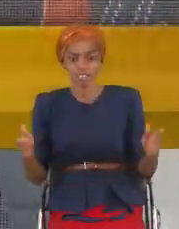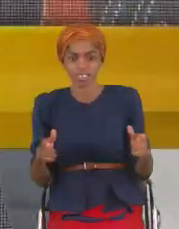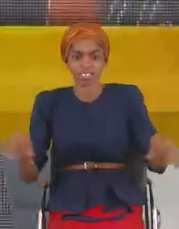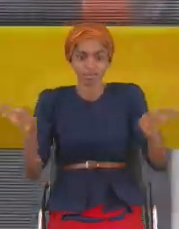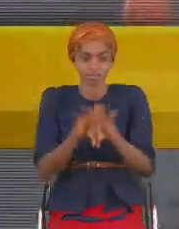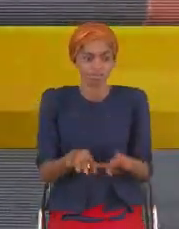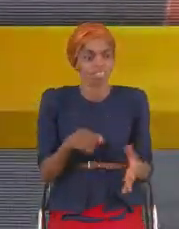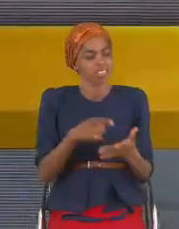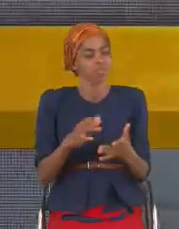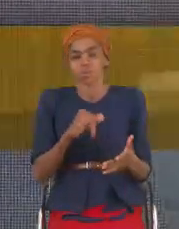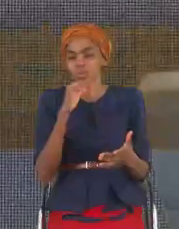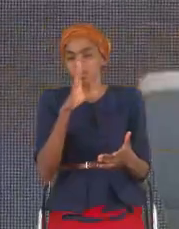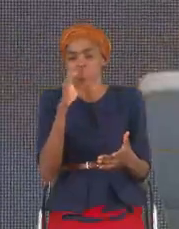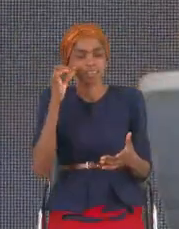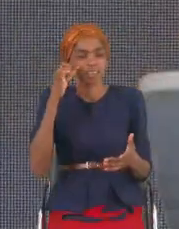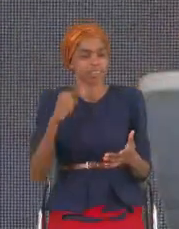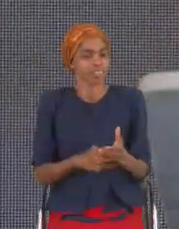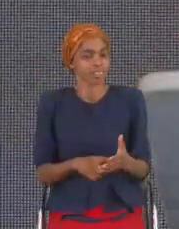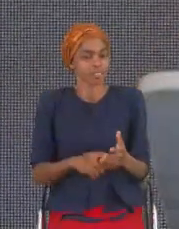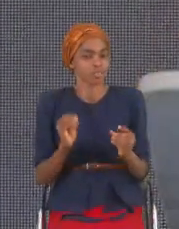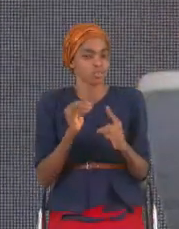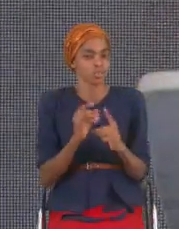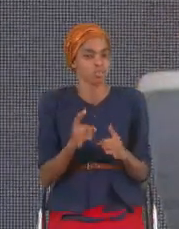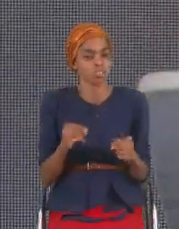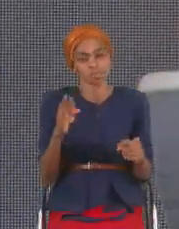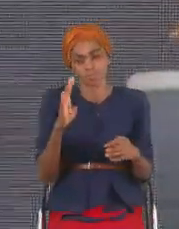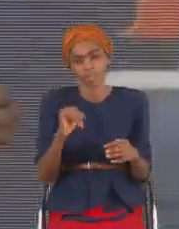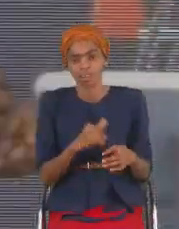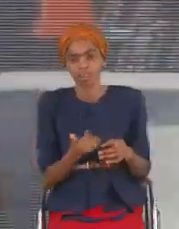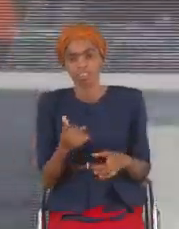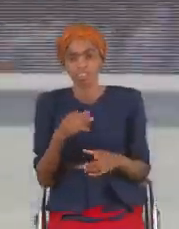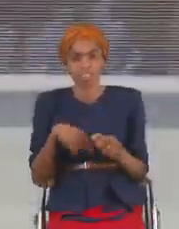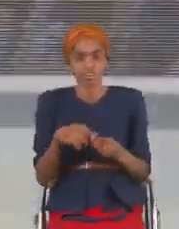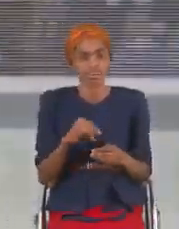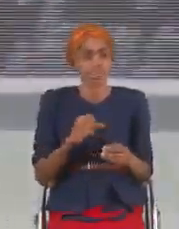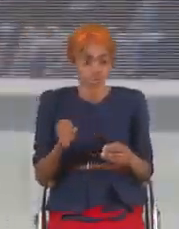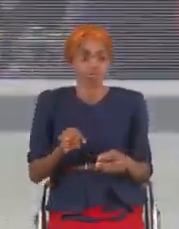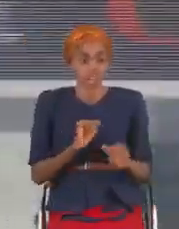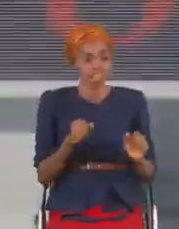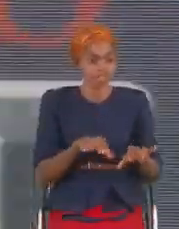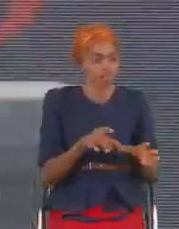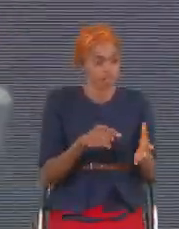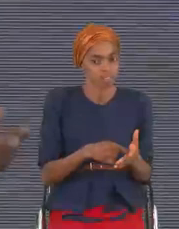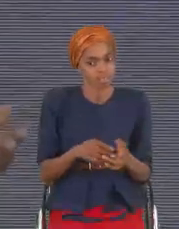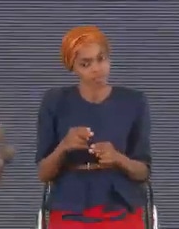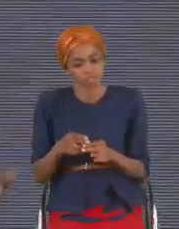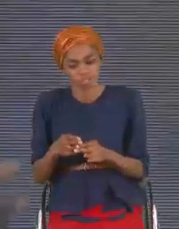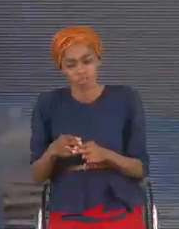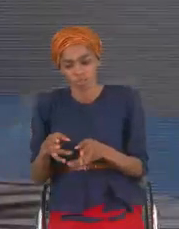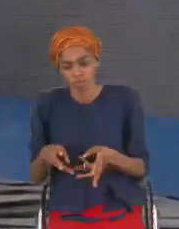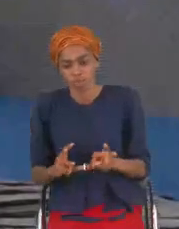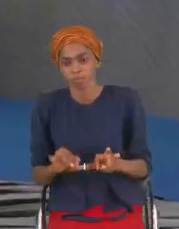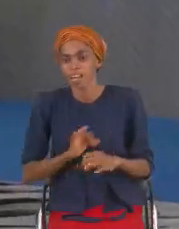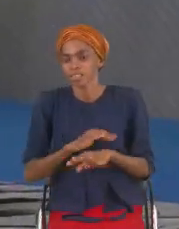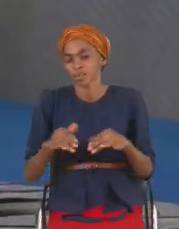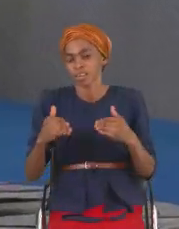be recognized too much by others around, and so I can do this one in a shoddy way, I don't have